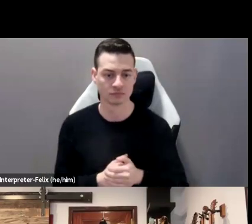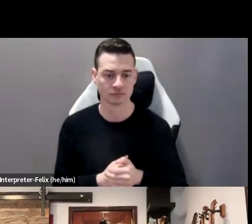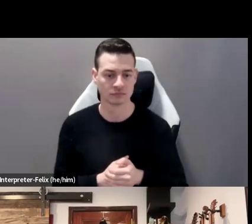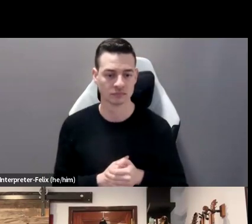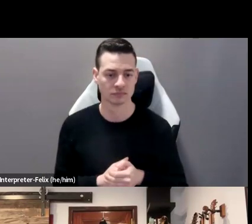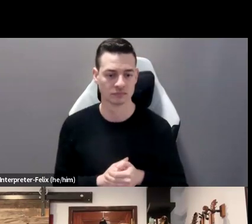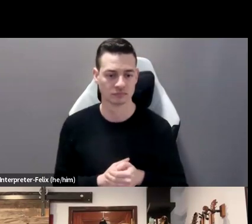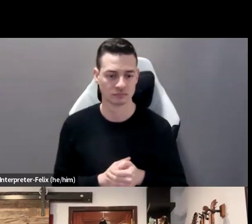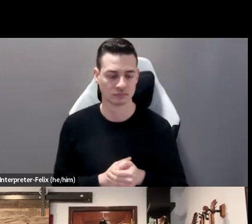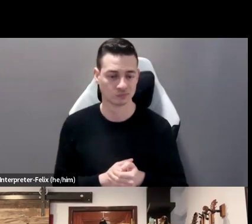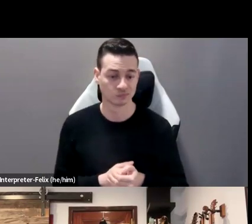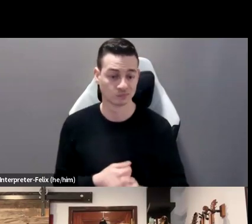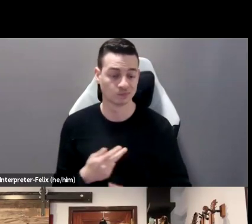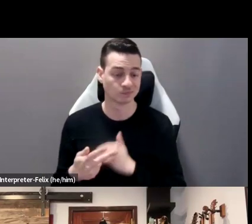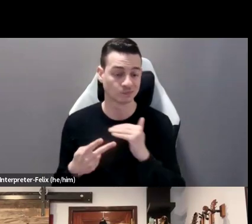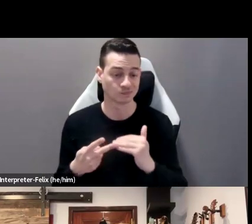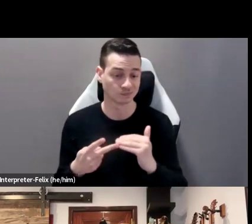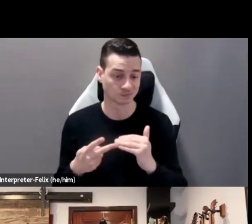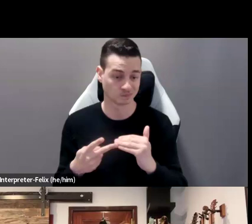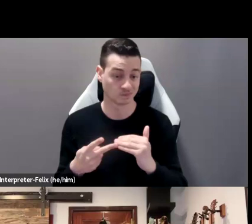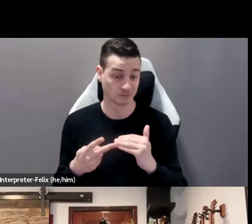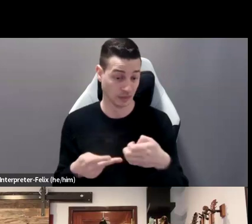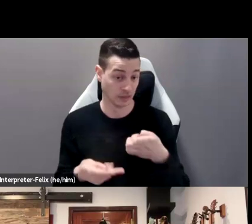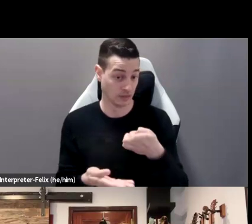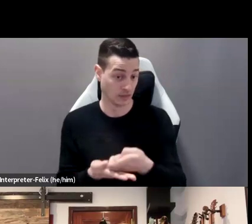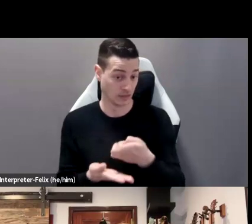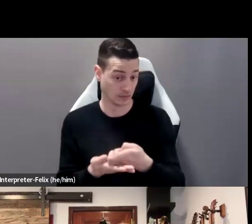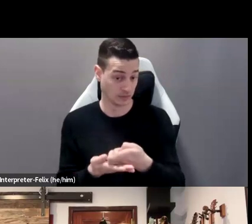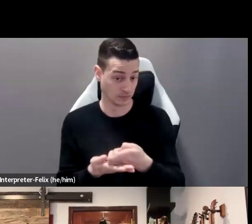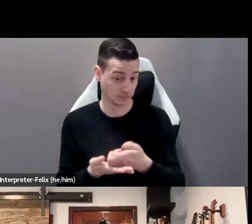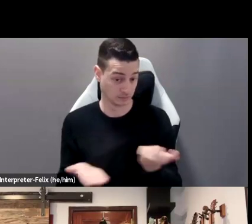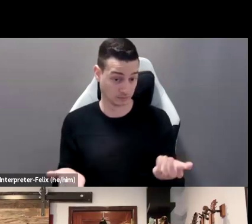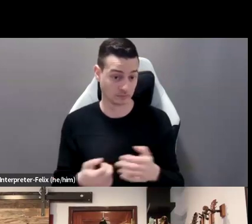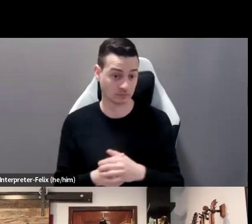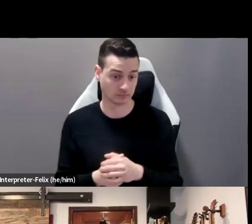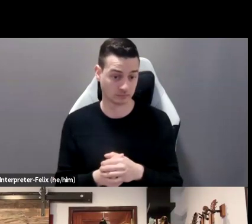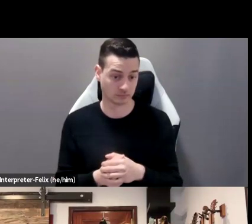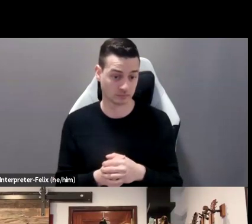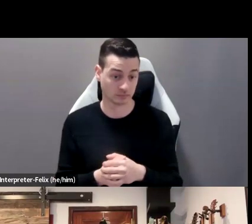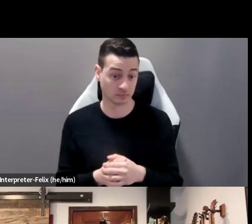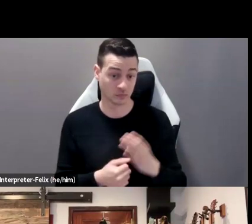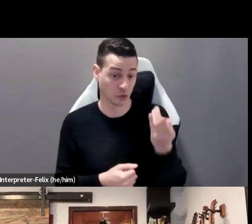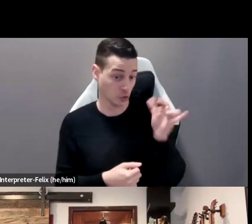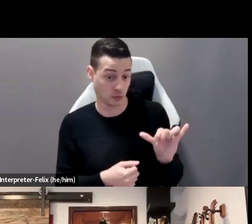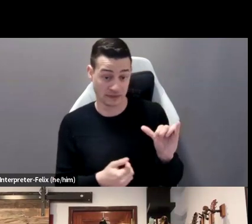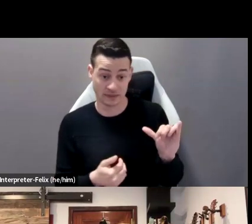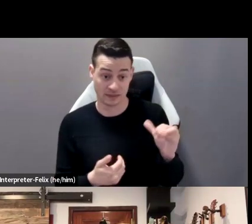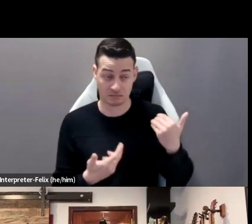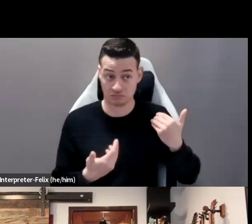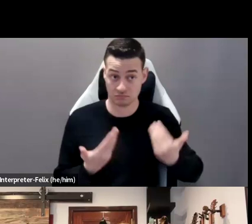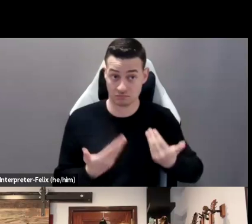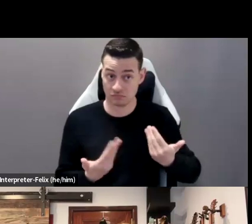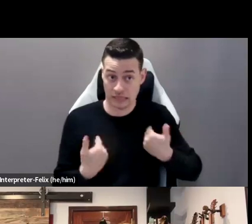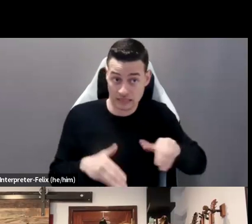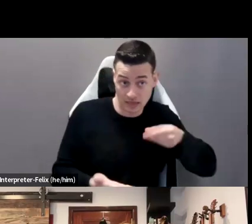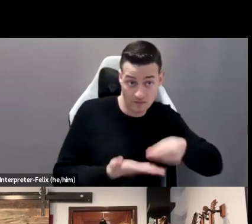Economics sounds like a huge barrier, so that CUNY doesn't have the money, prefers to put